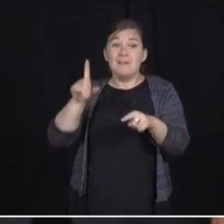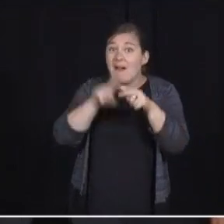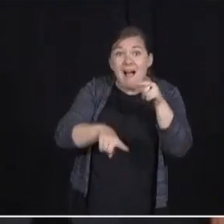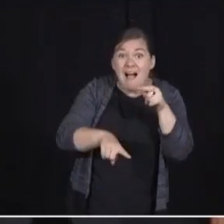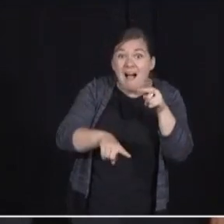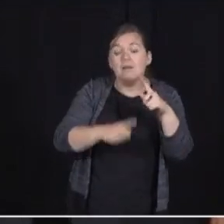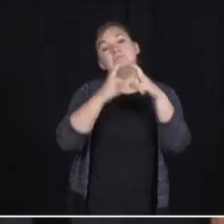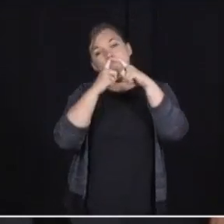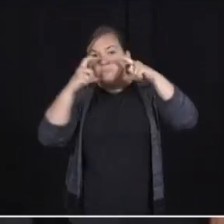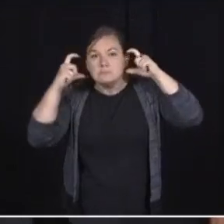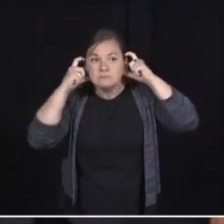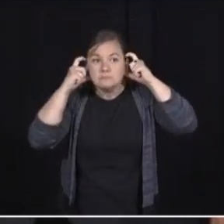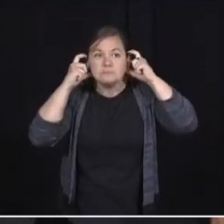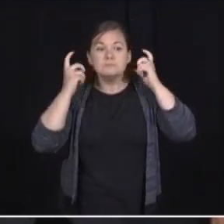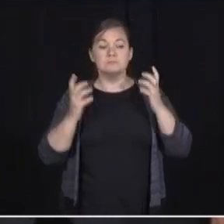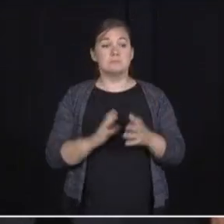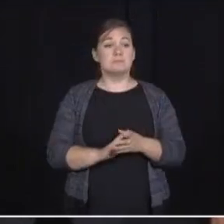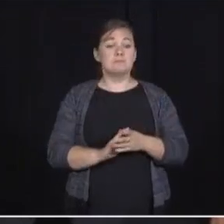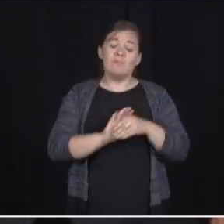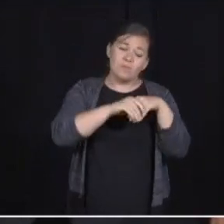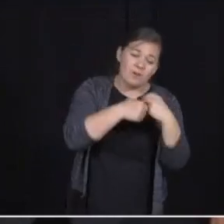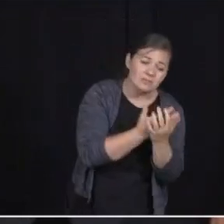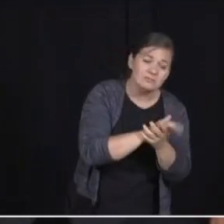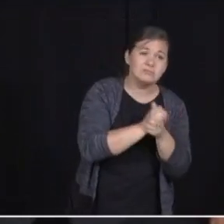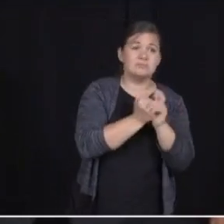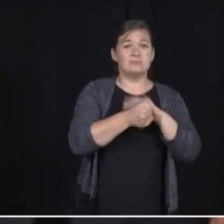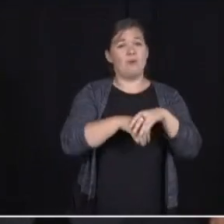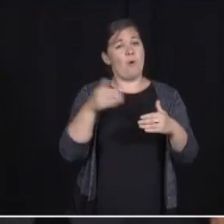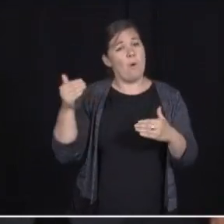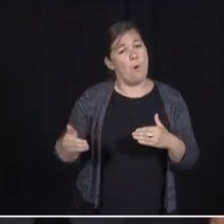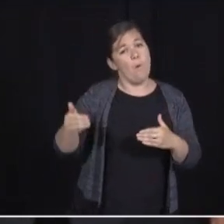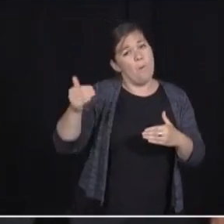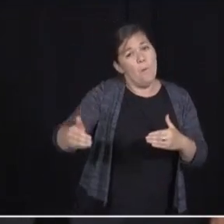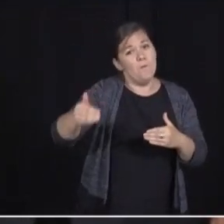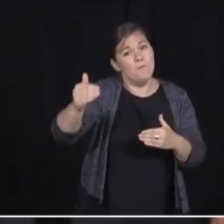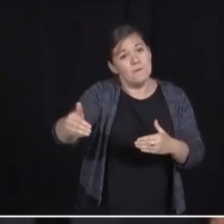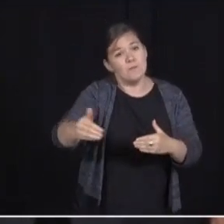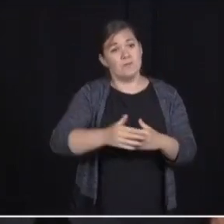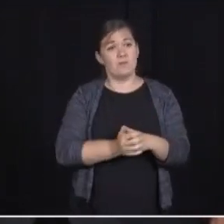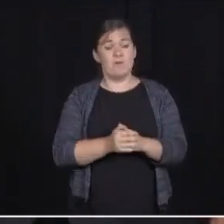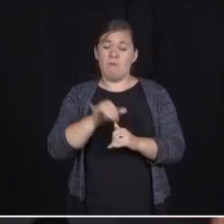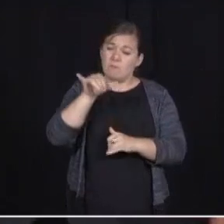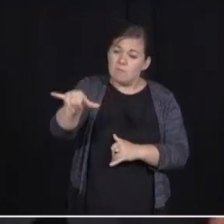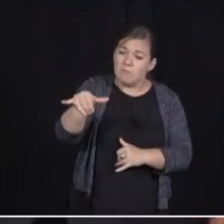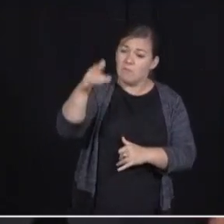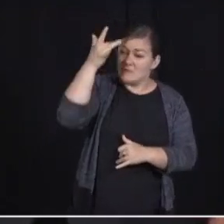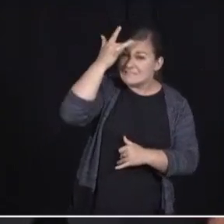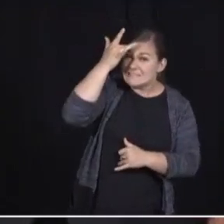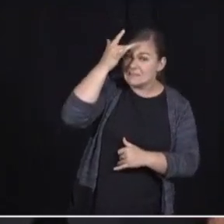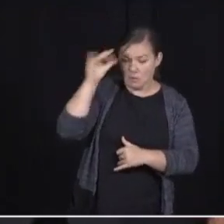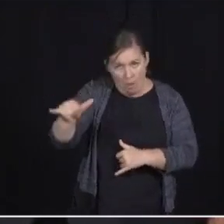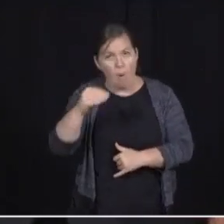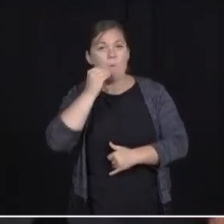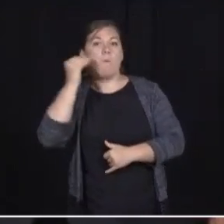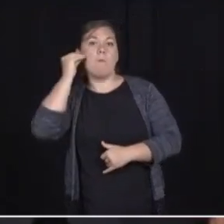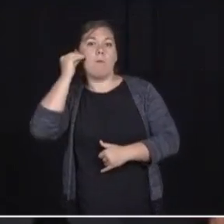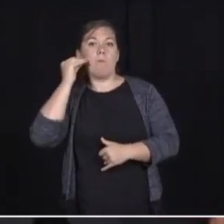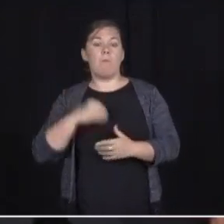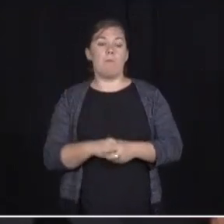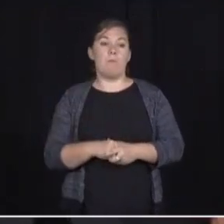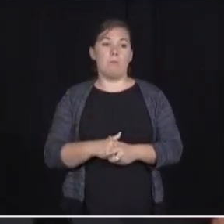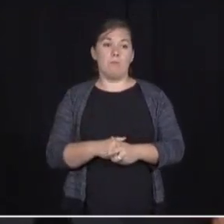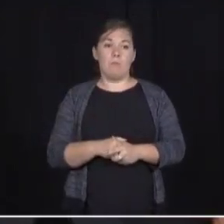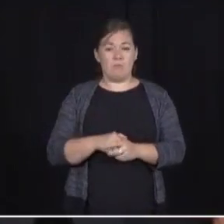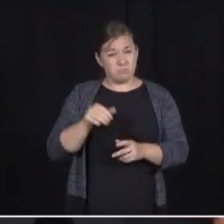mask, wash your hands, don't go out if you're not feeling well, all the usual things, because those are the things that are going to